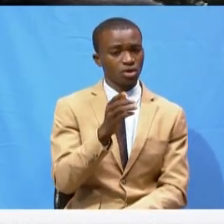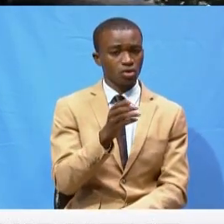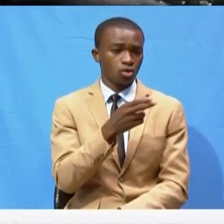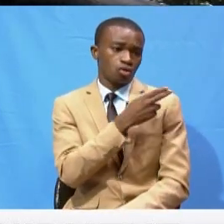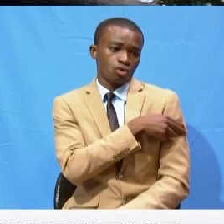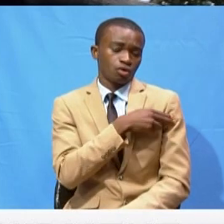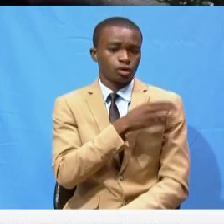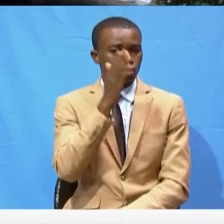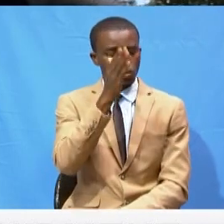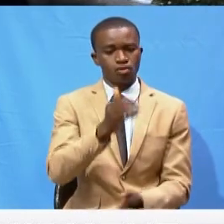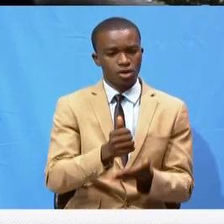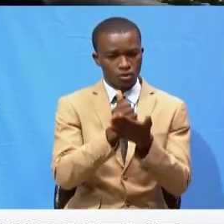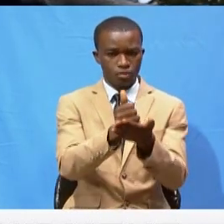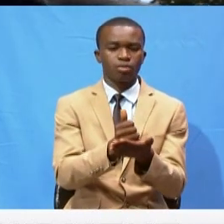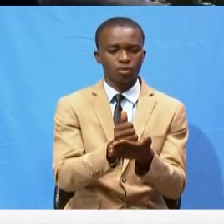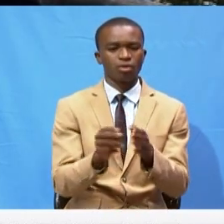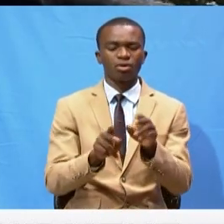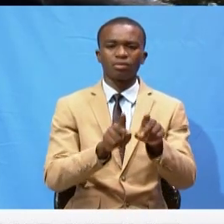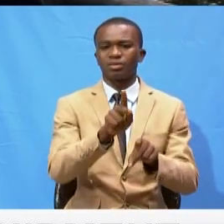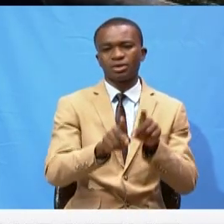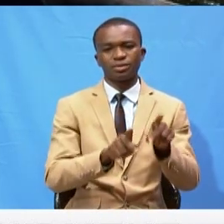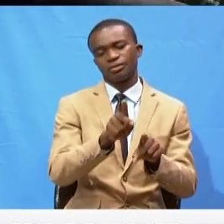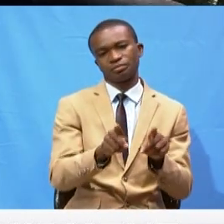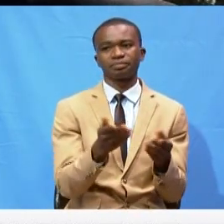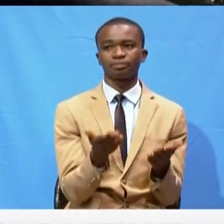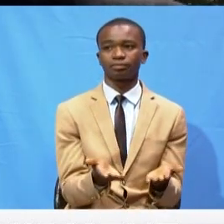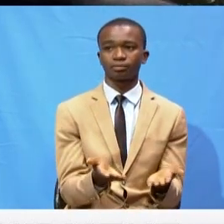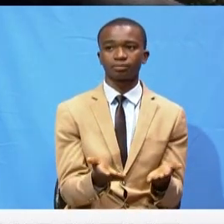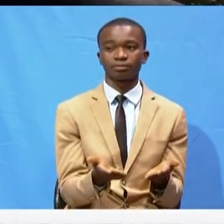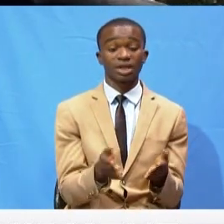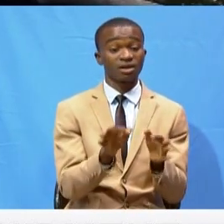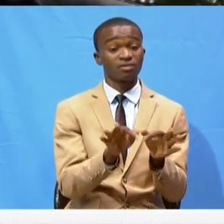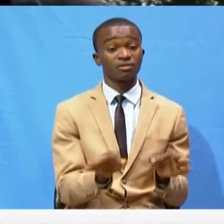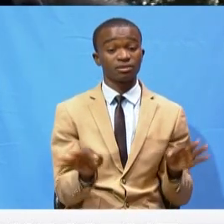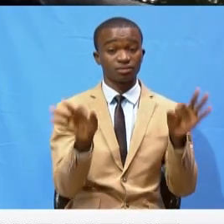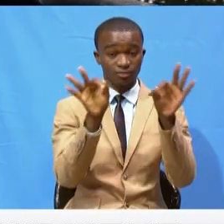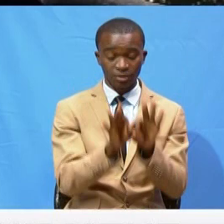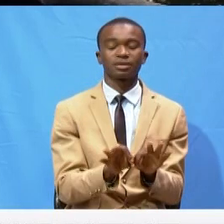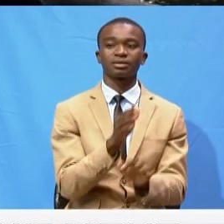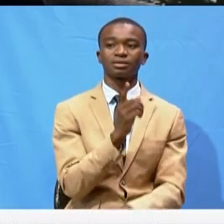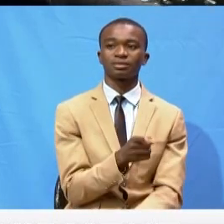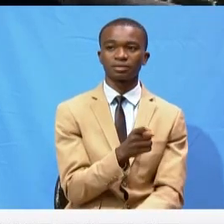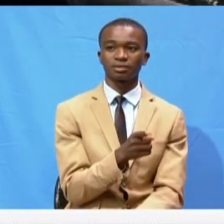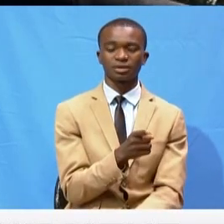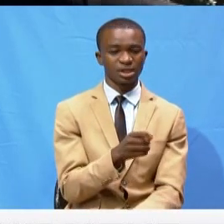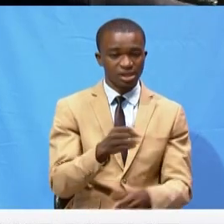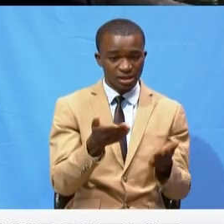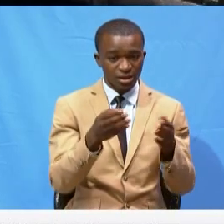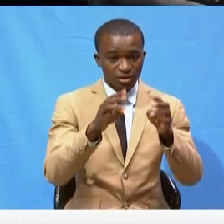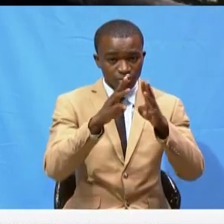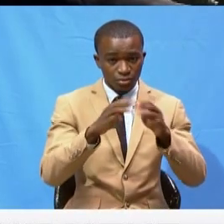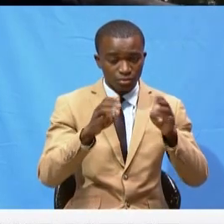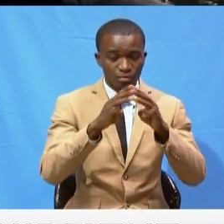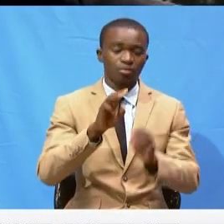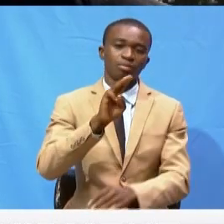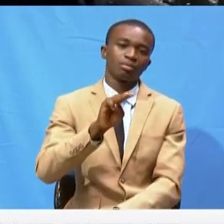supplement the current one here, which obviously people are saying that it's not able to meet demand because of the population in Mumbwa. So already we can see